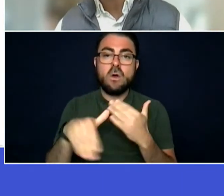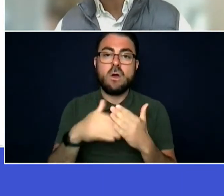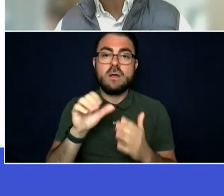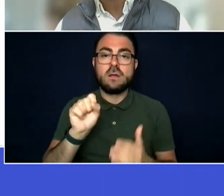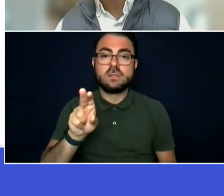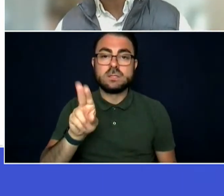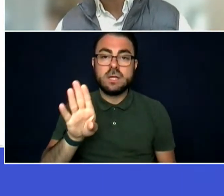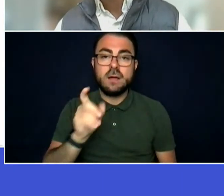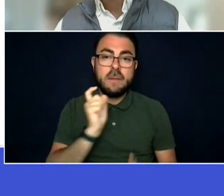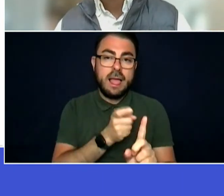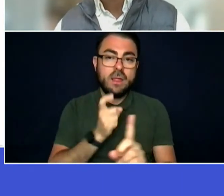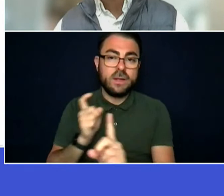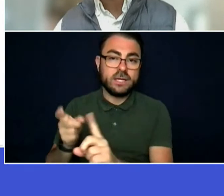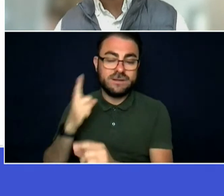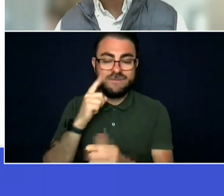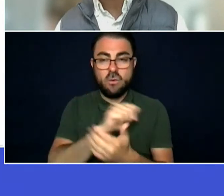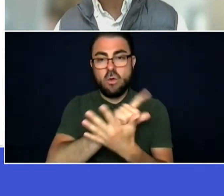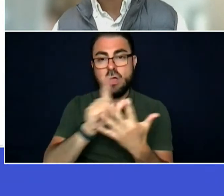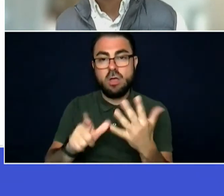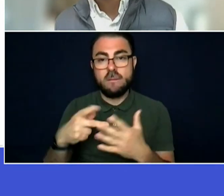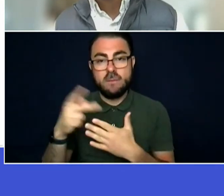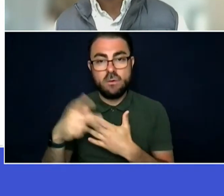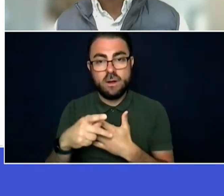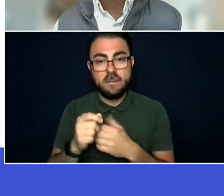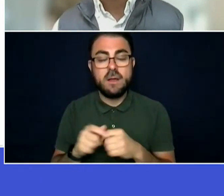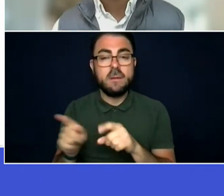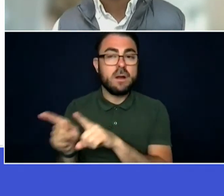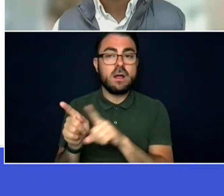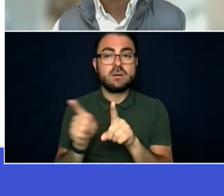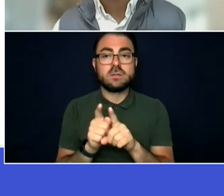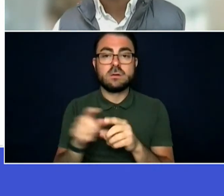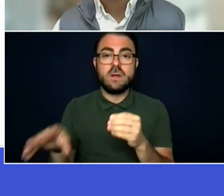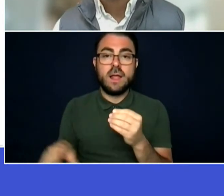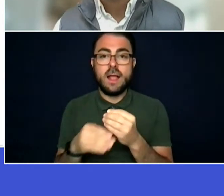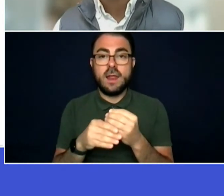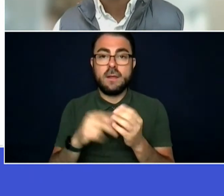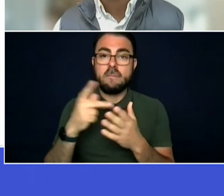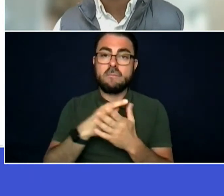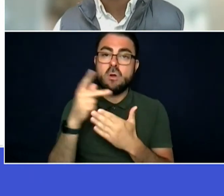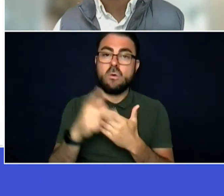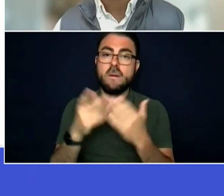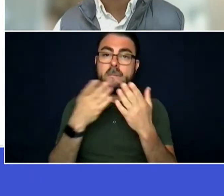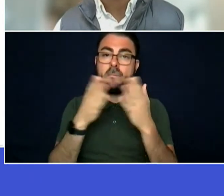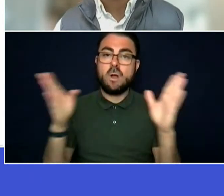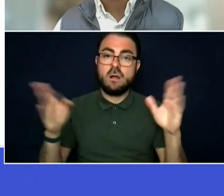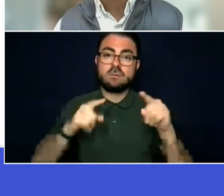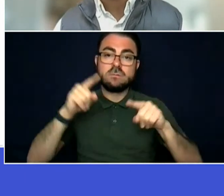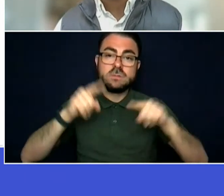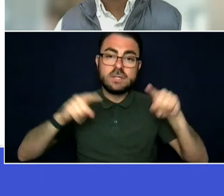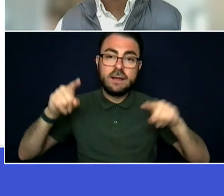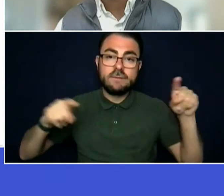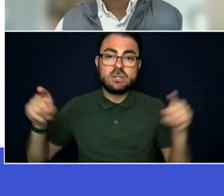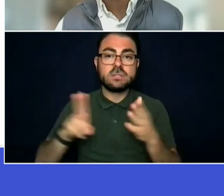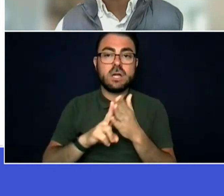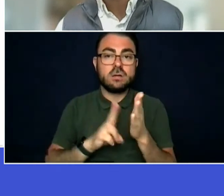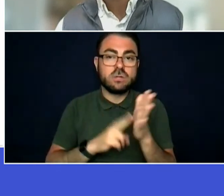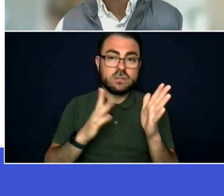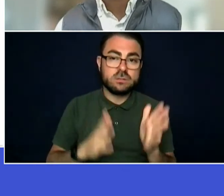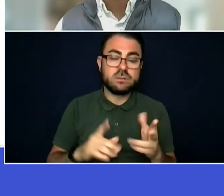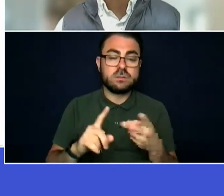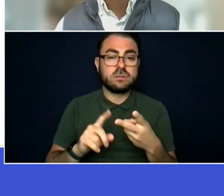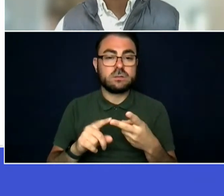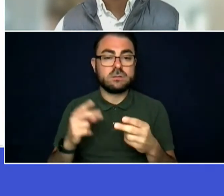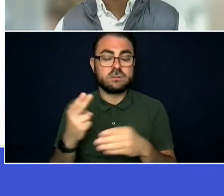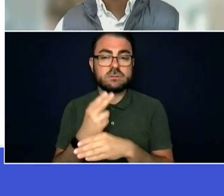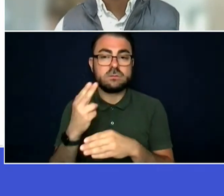the programs, but we also added program-wide diverse contractor and workforce utilization goals in Appendix